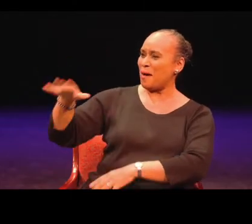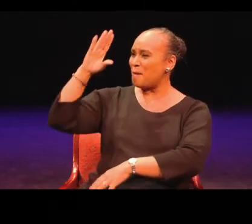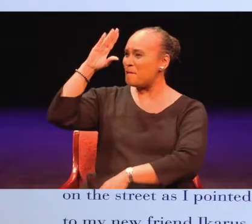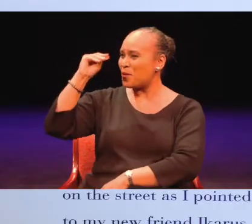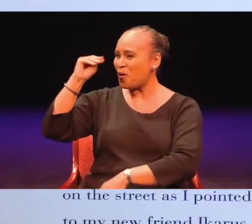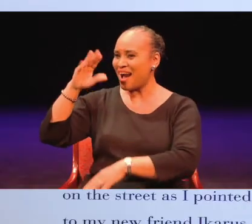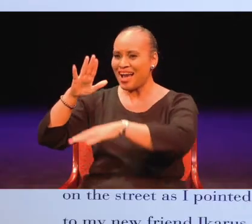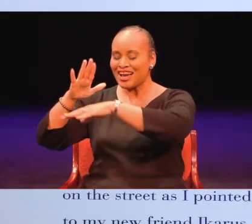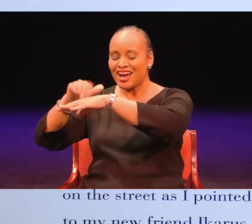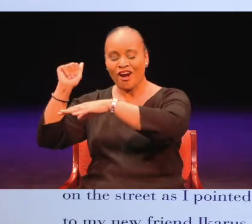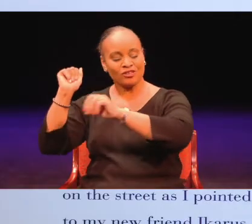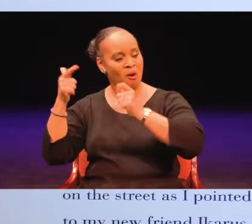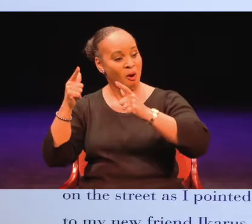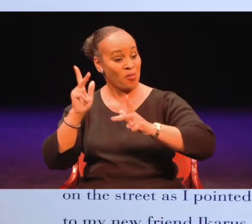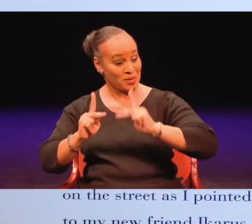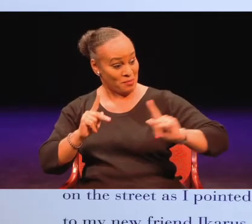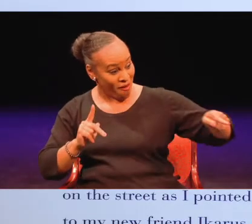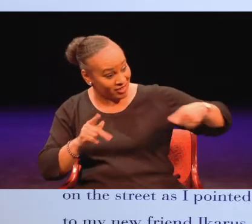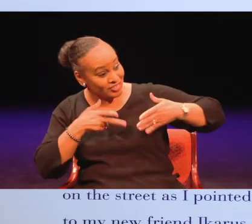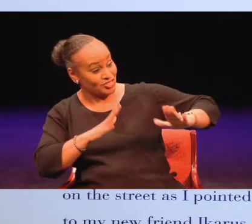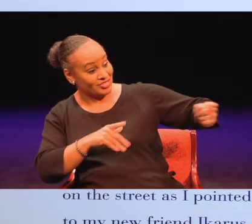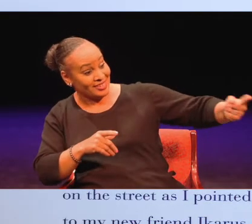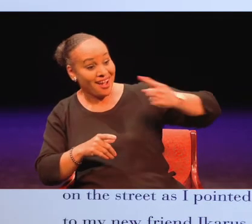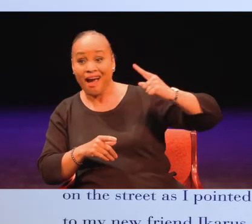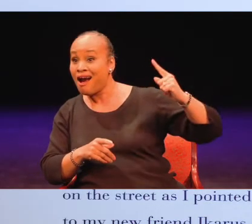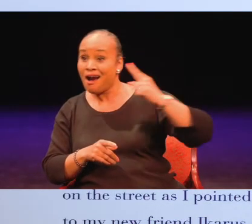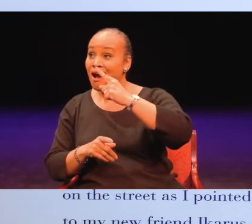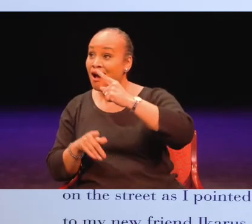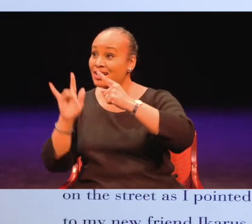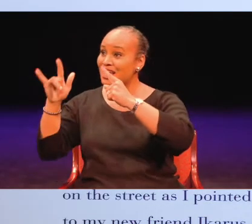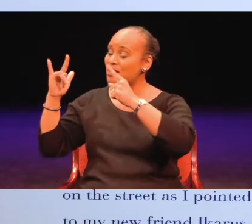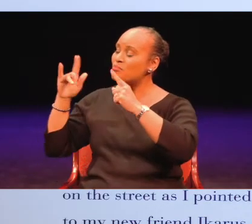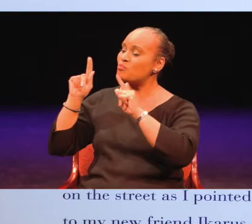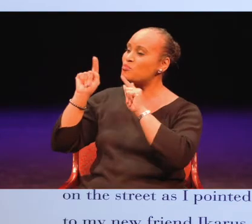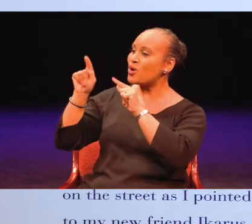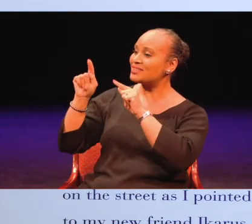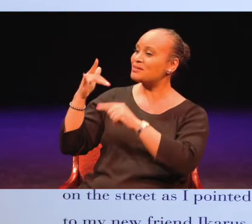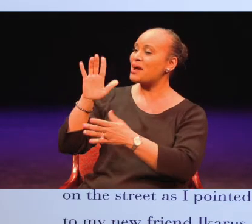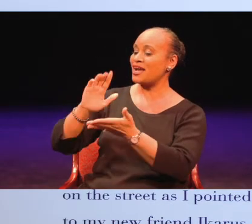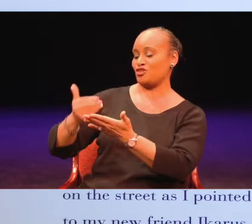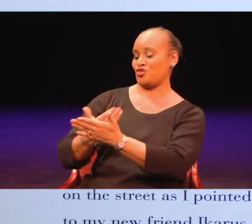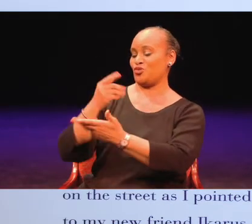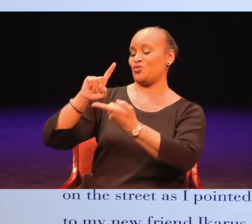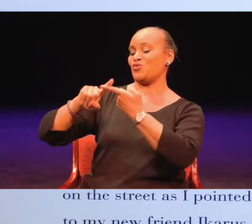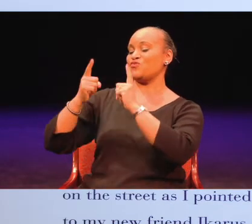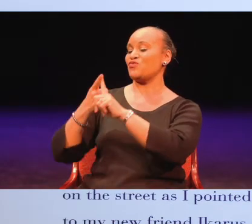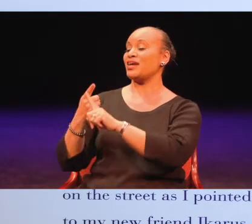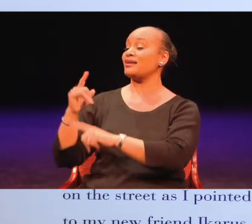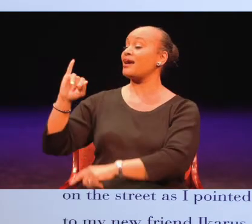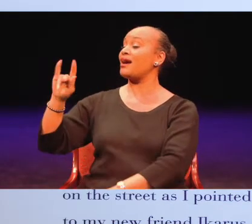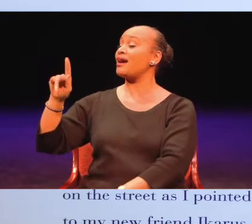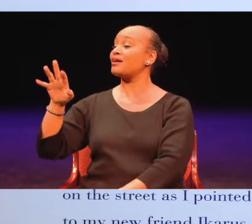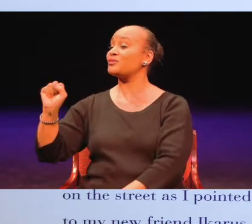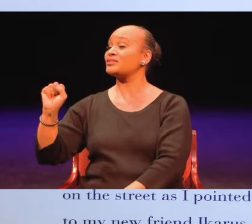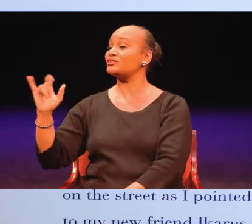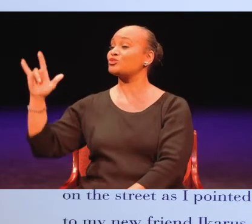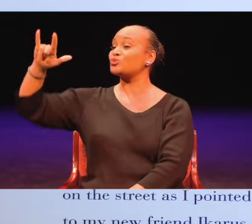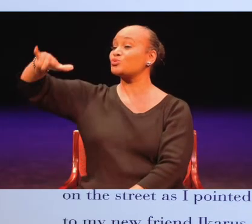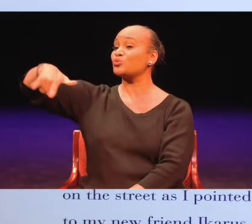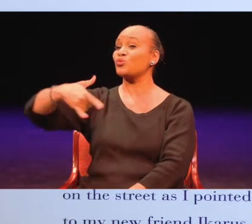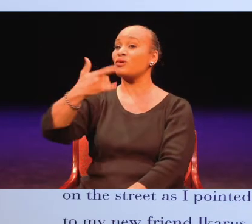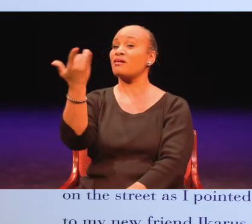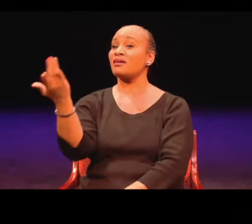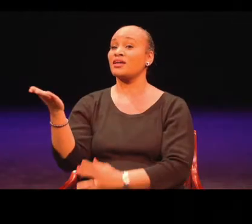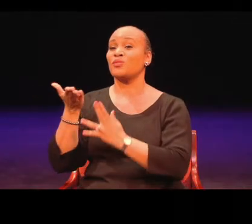boy, I called to all the people on the street as I pointed to my new friend Icarus, swirling through the